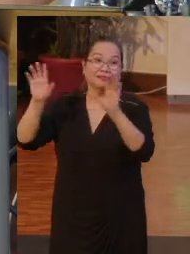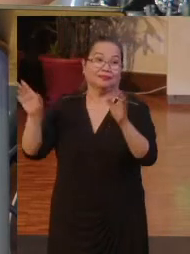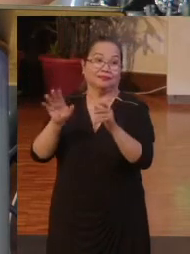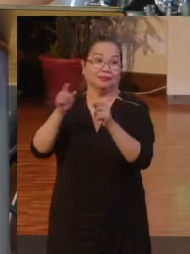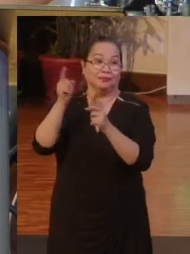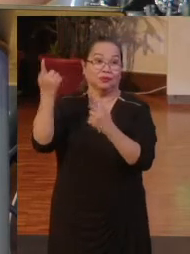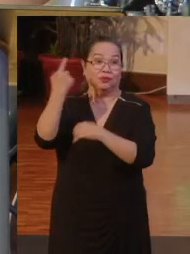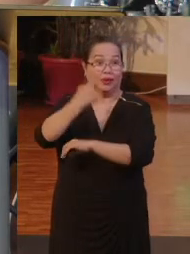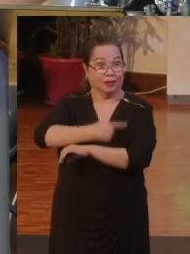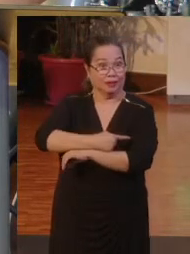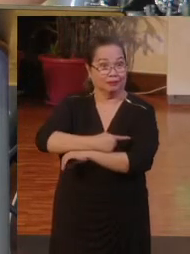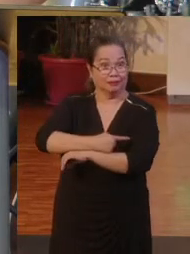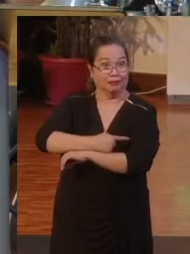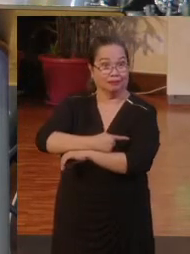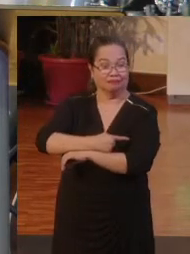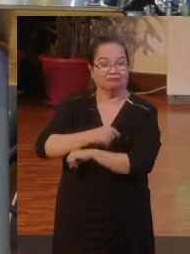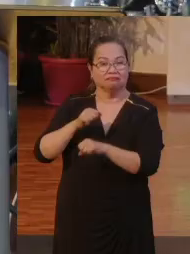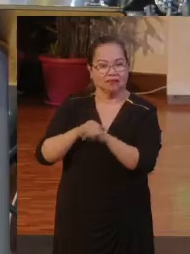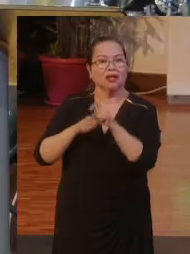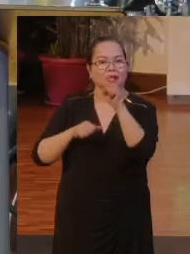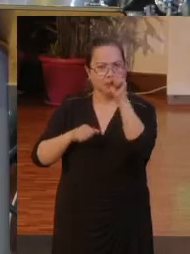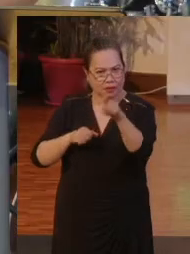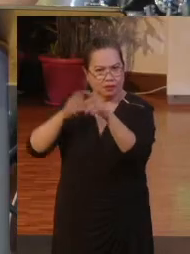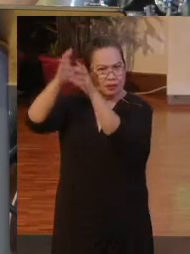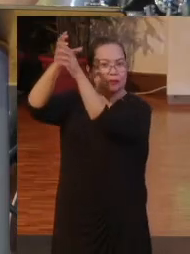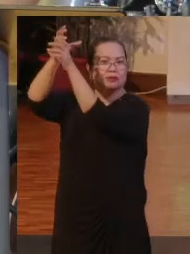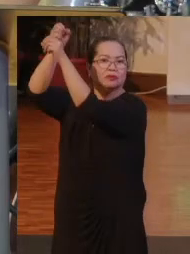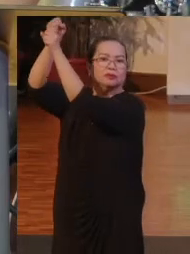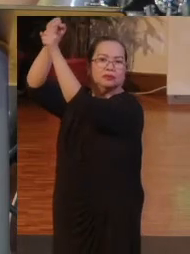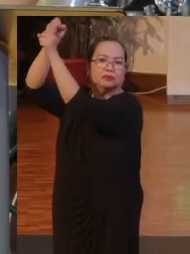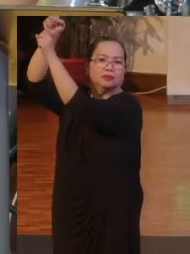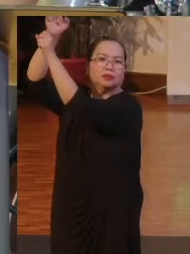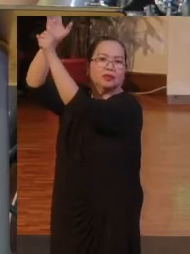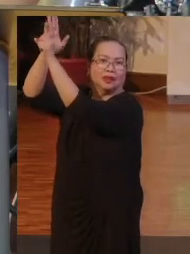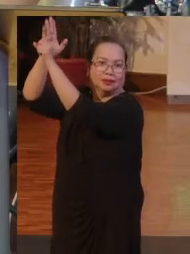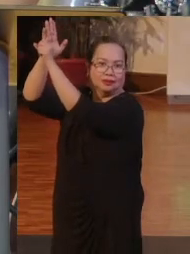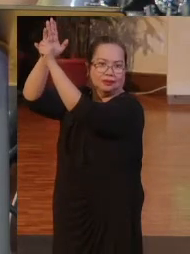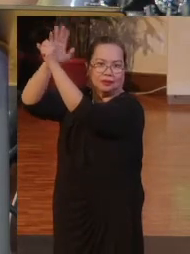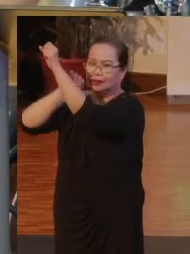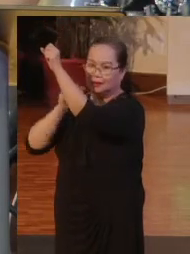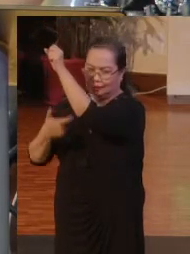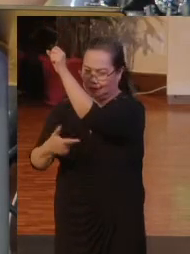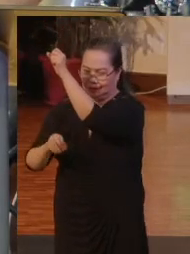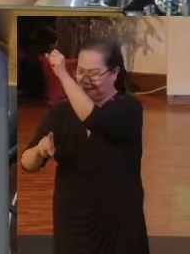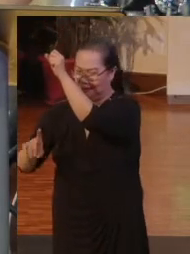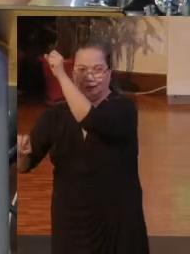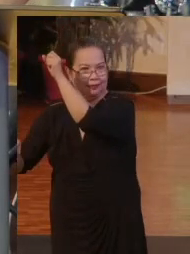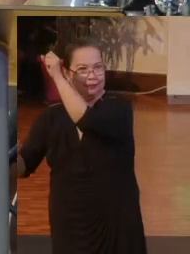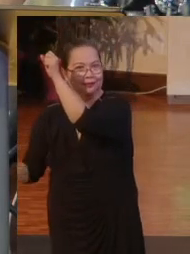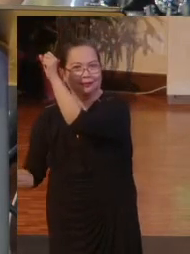day. Kailangan yung kumapit. Kumapit ng mahigpit.